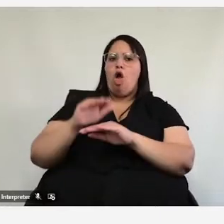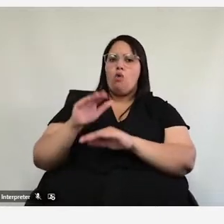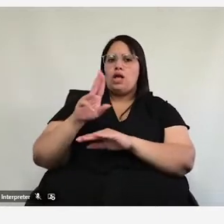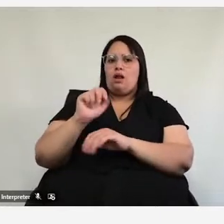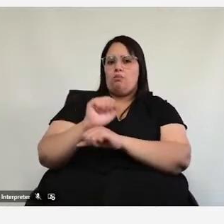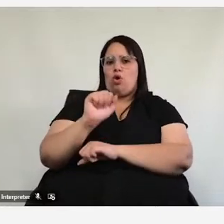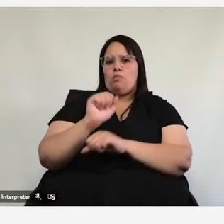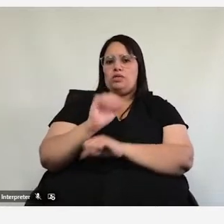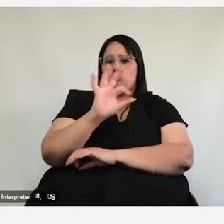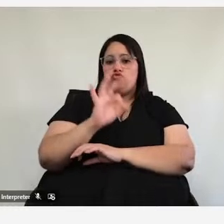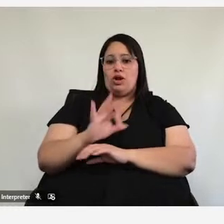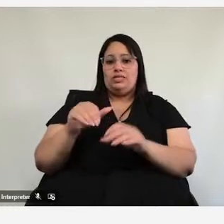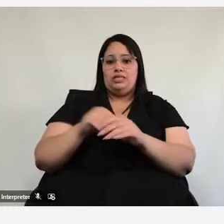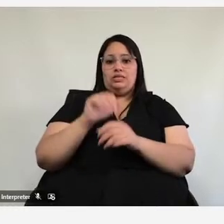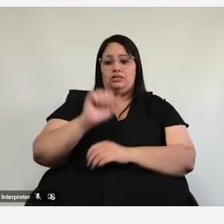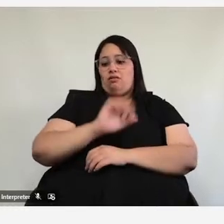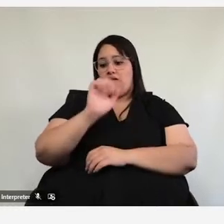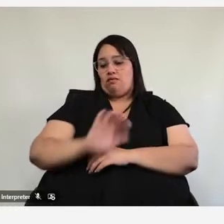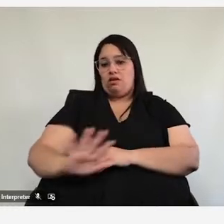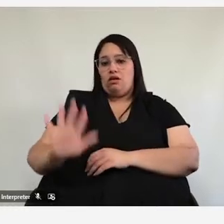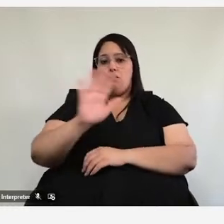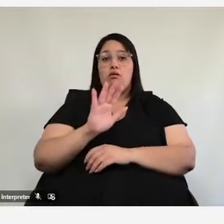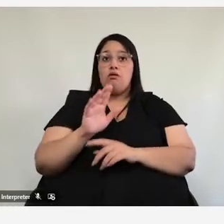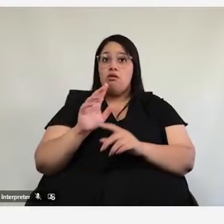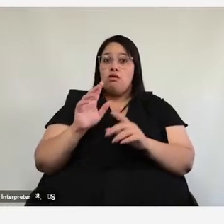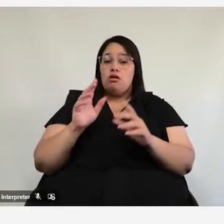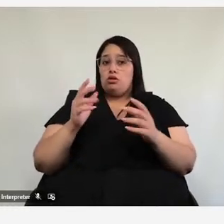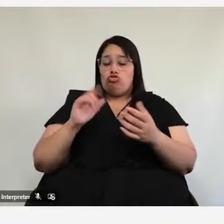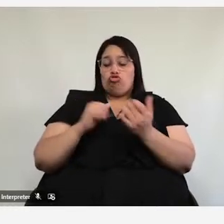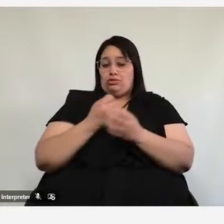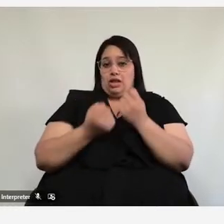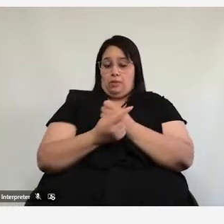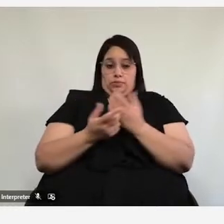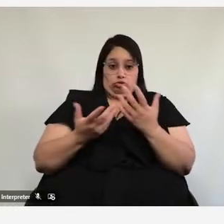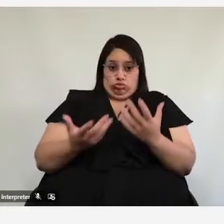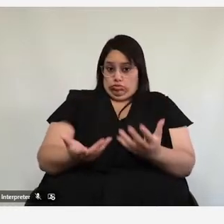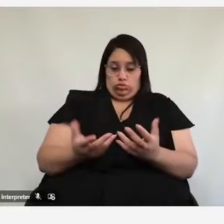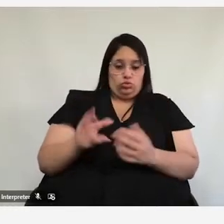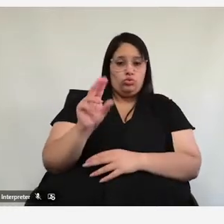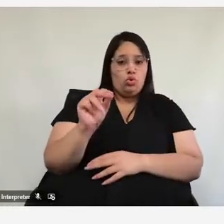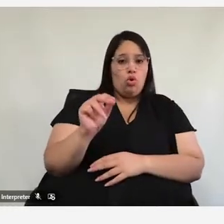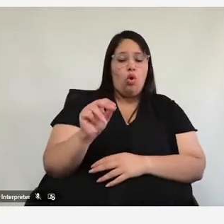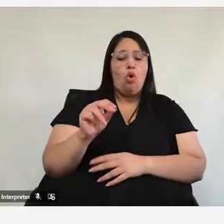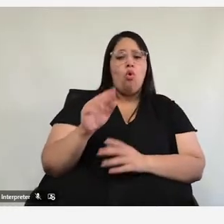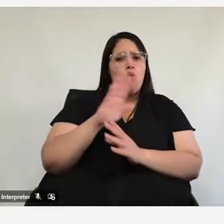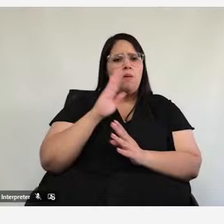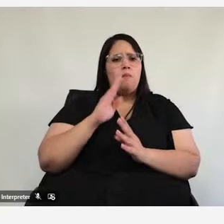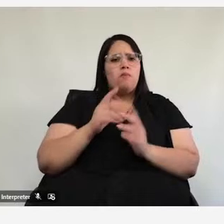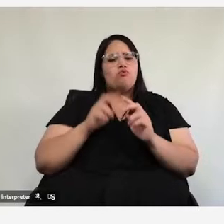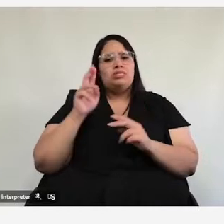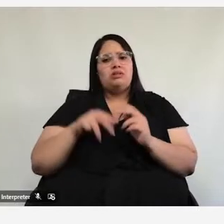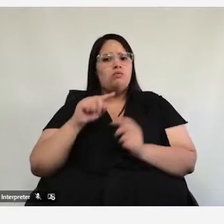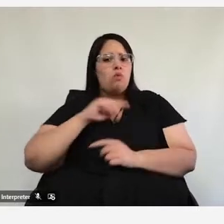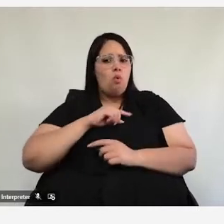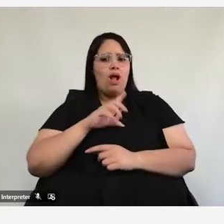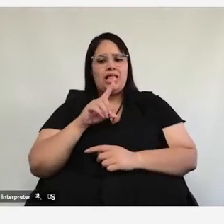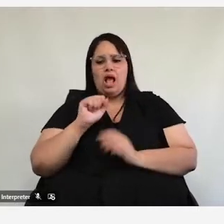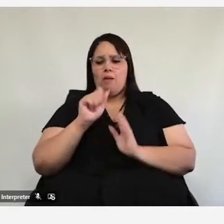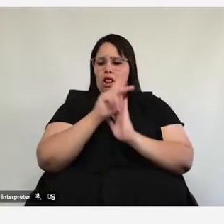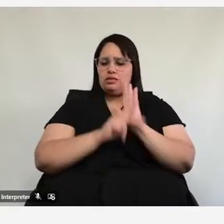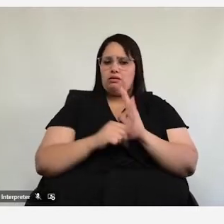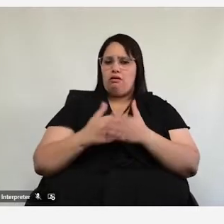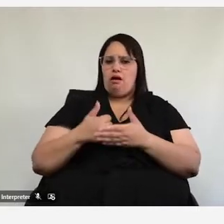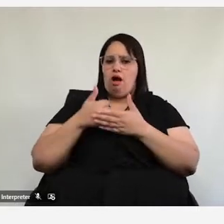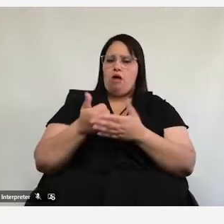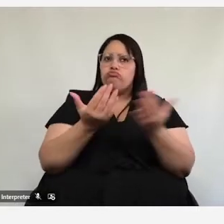in the country. And this has not just happened by chance, as the ANC would have us believe. It's a direct result of DA policies that have helped to